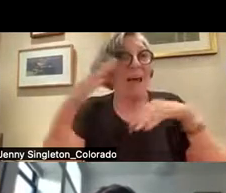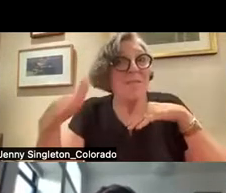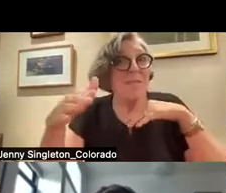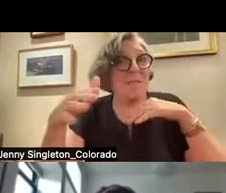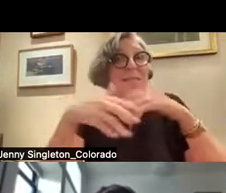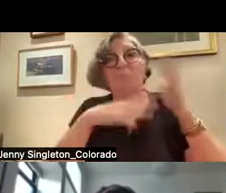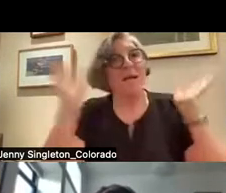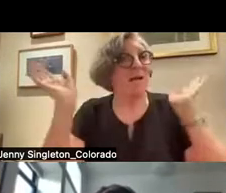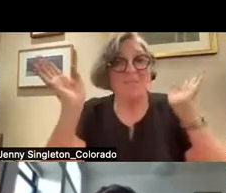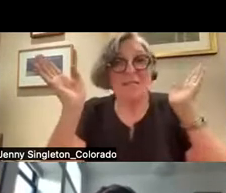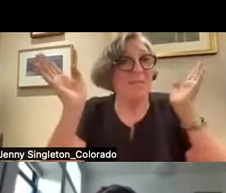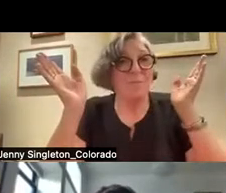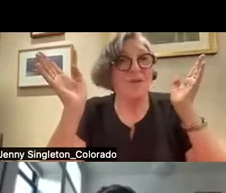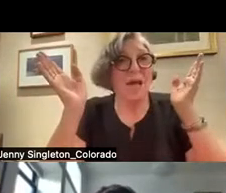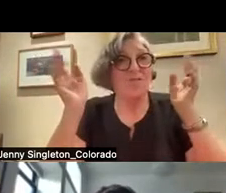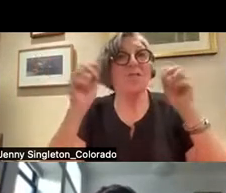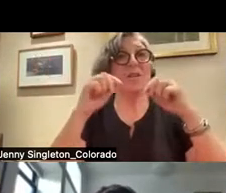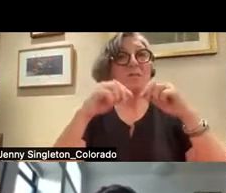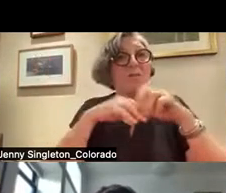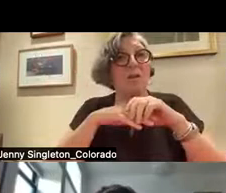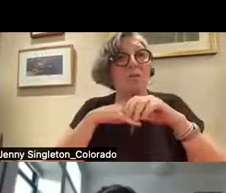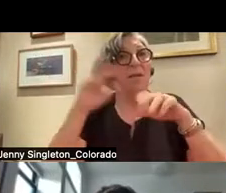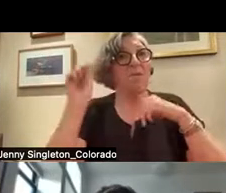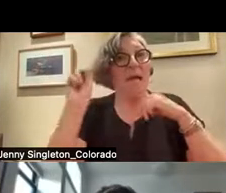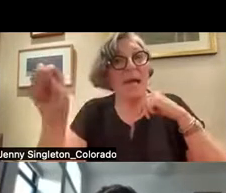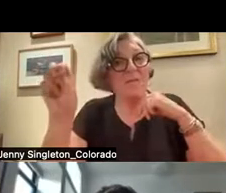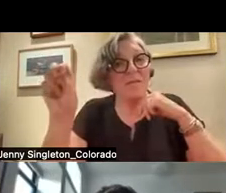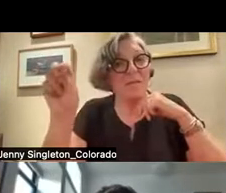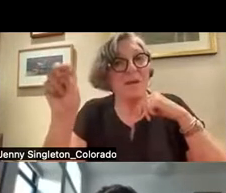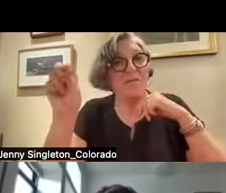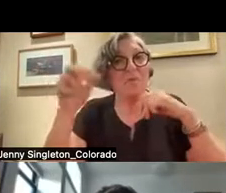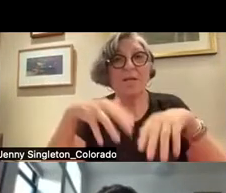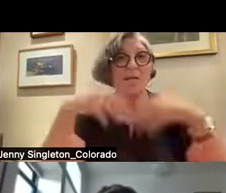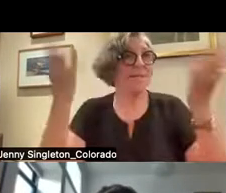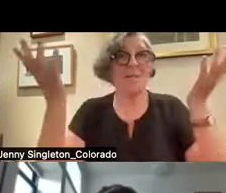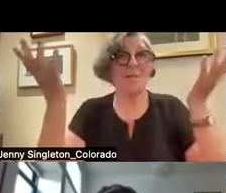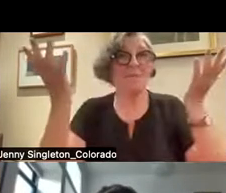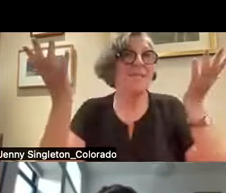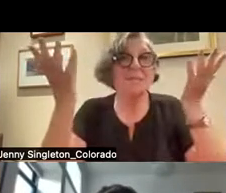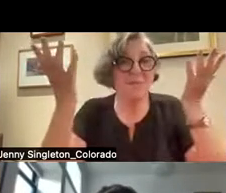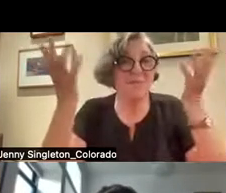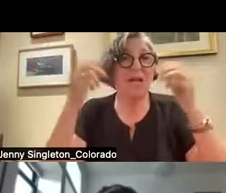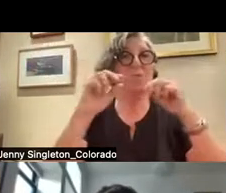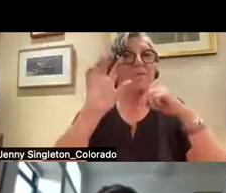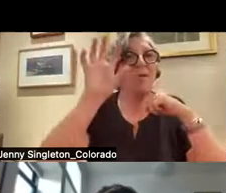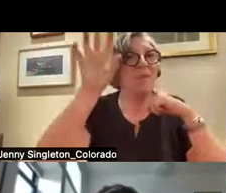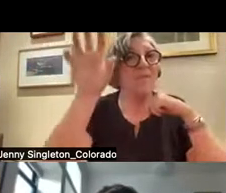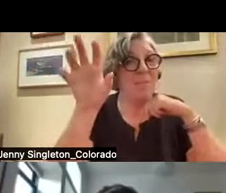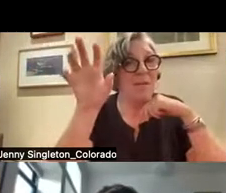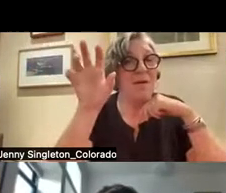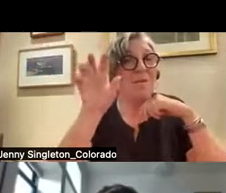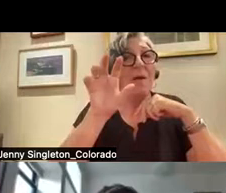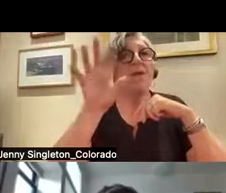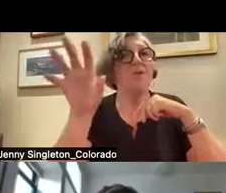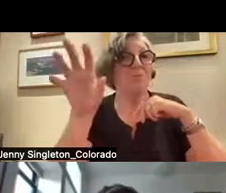it's absent, they may not invent it from scratch. So there were things that were absent in the parent's input, and he doesn't invent it from scratch. But if there was